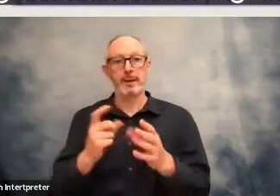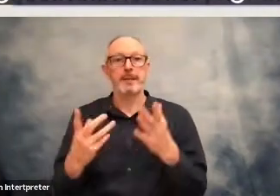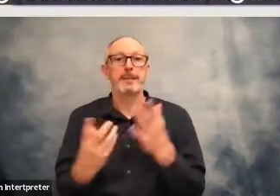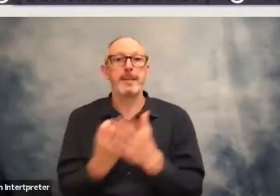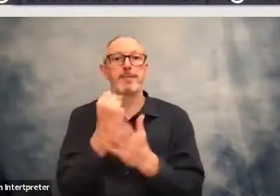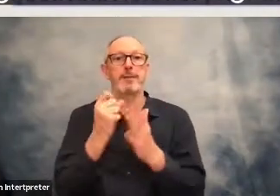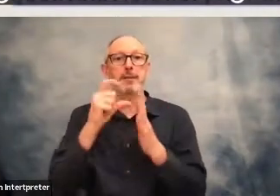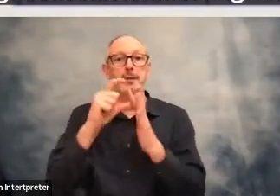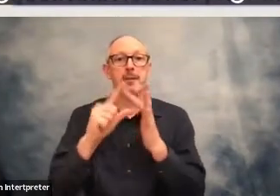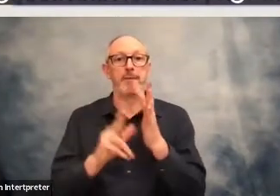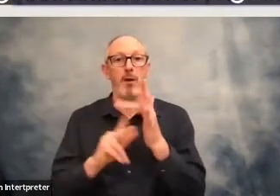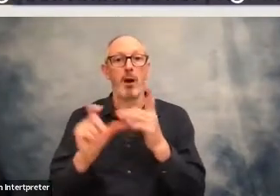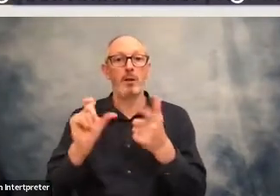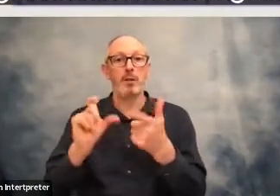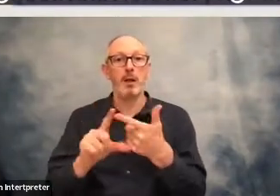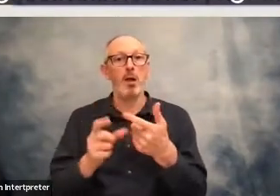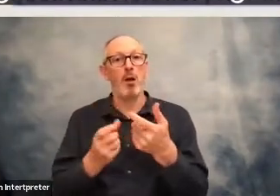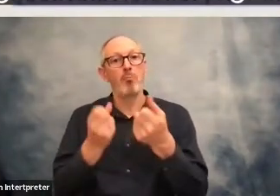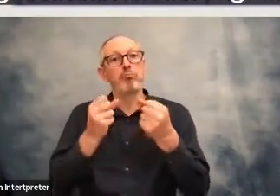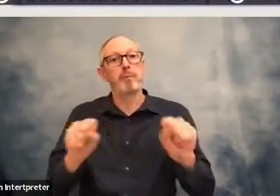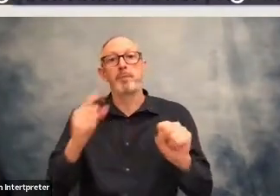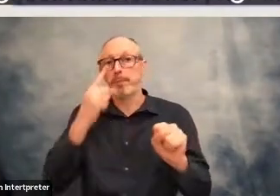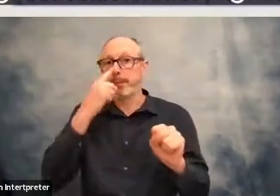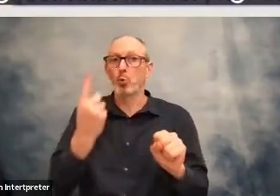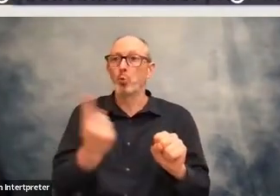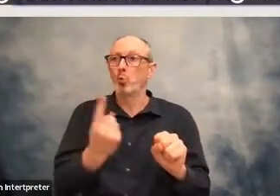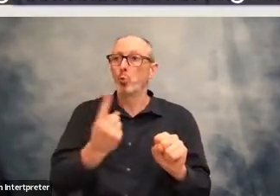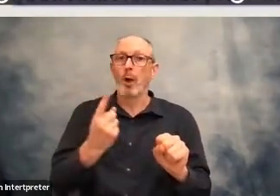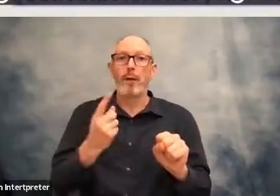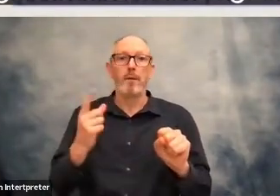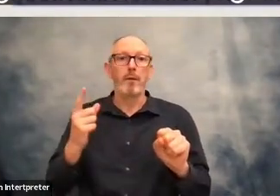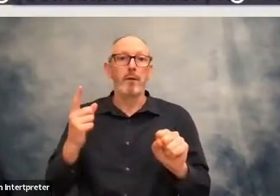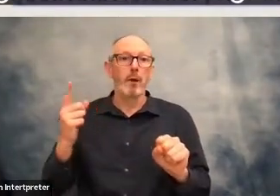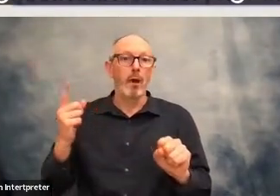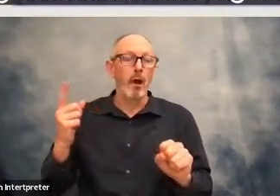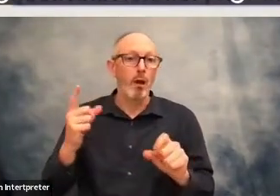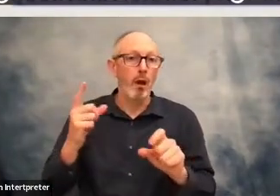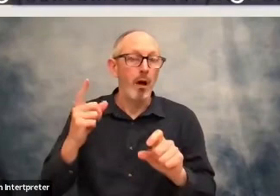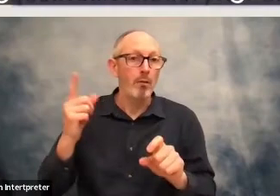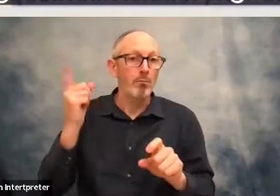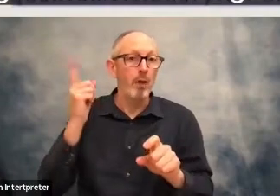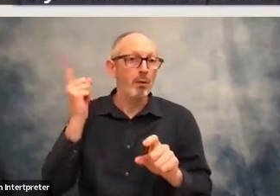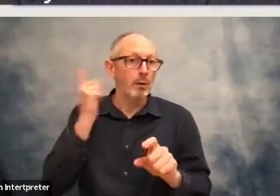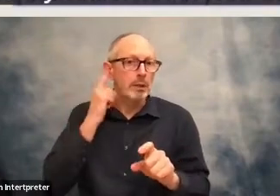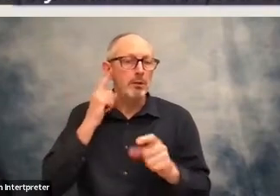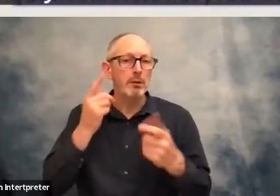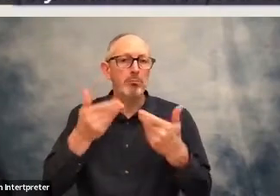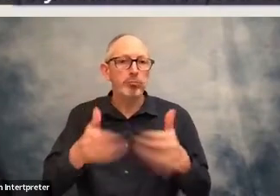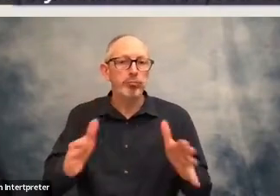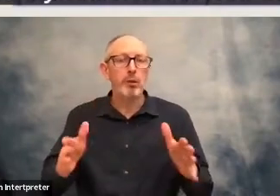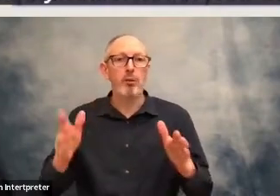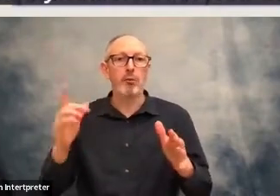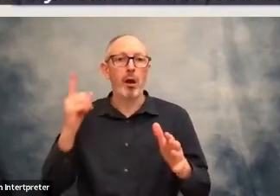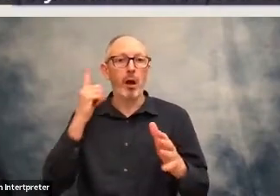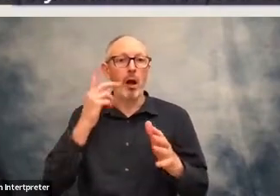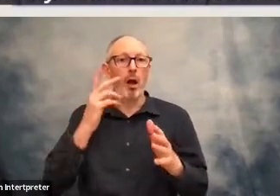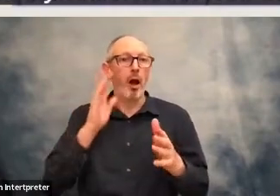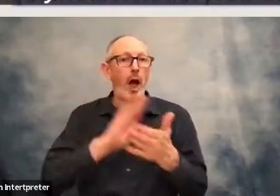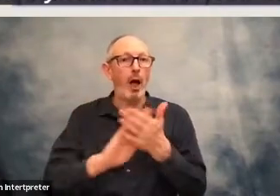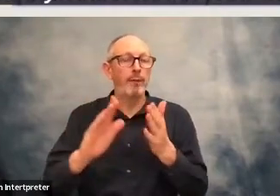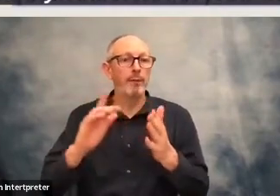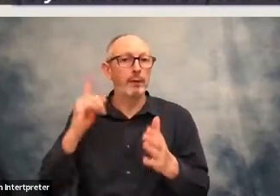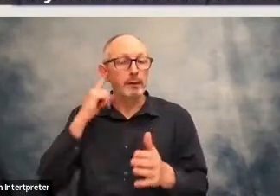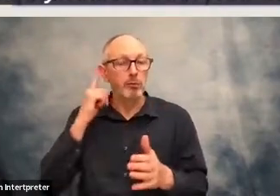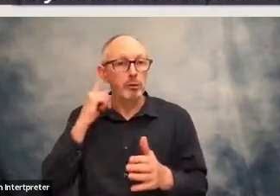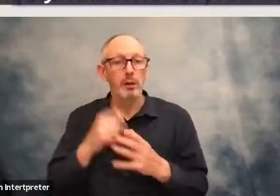protect individuals who are hard of hearing or deaf to wearable technology. SignalSafe is a haptic